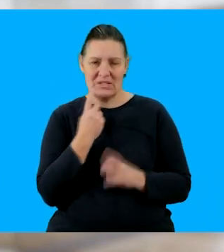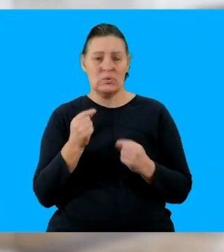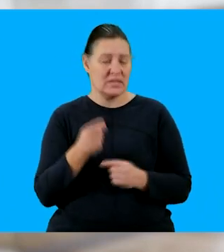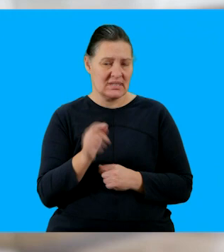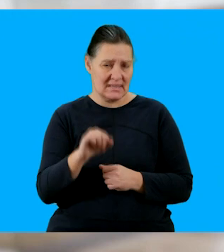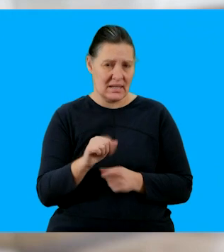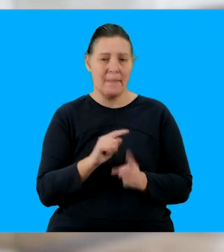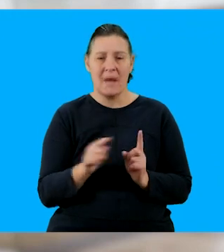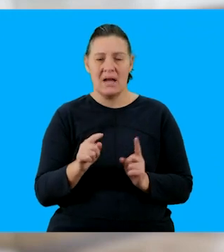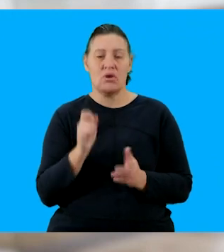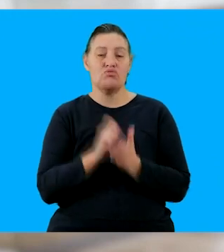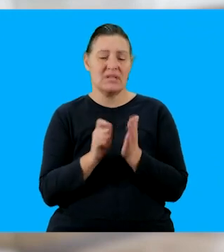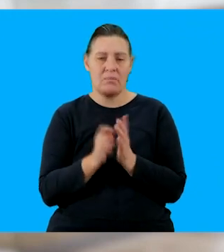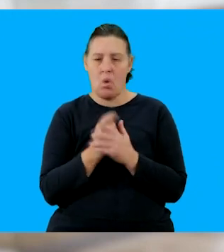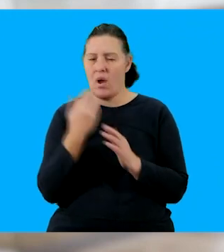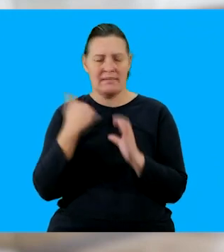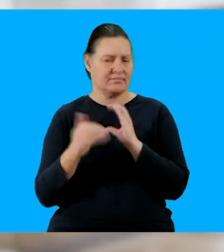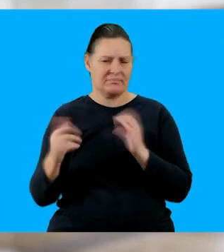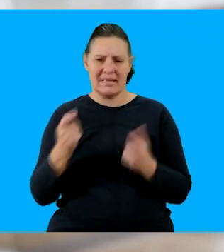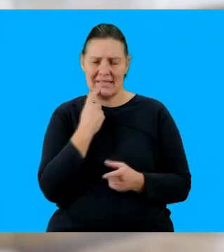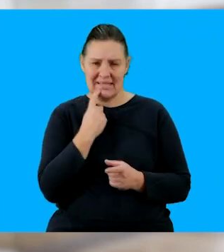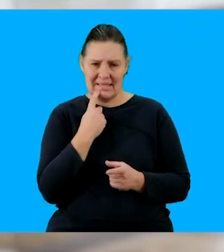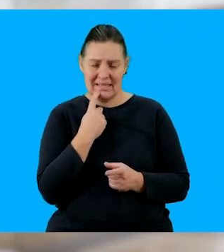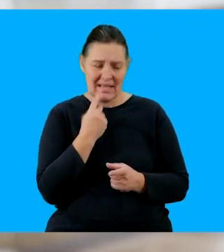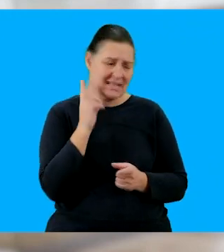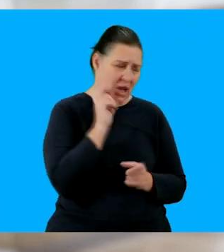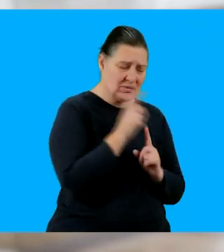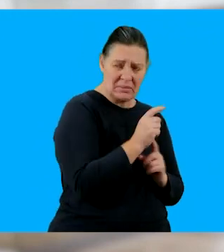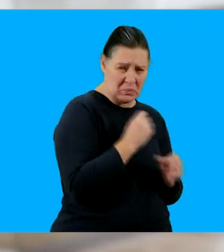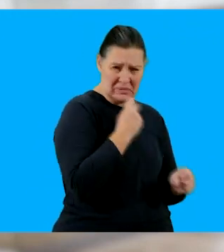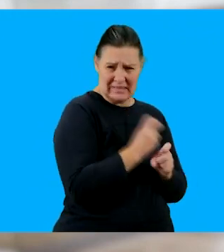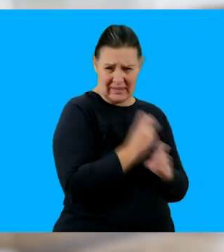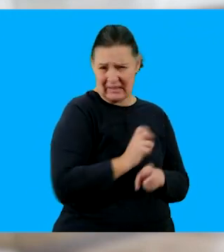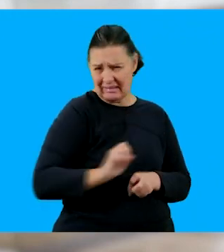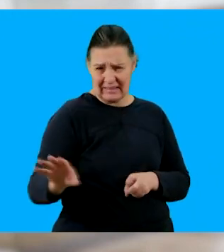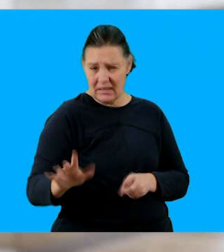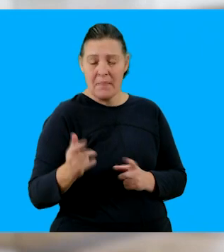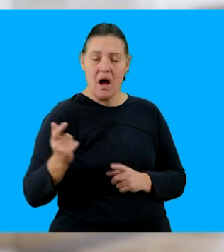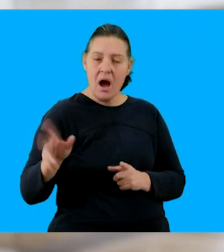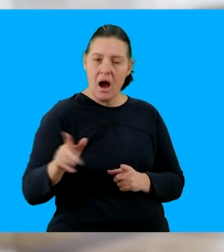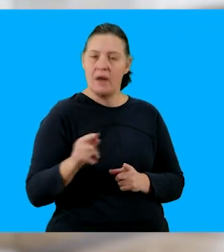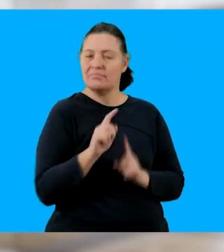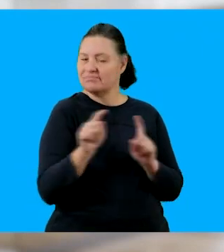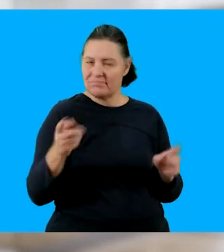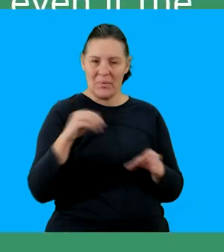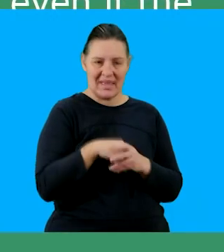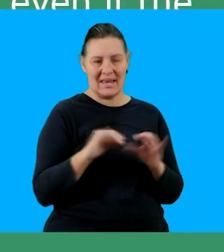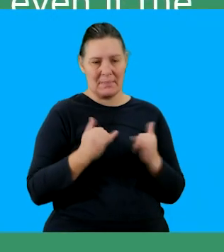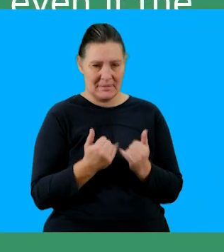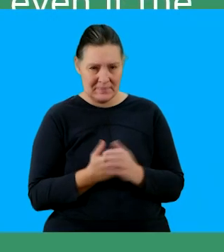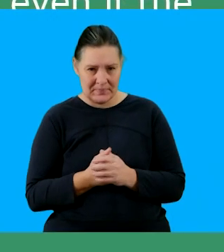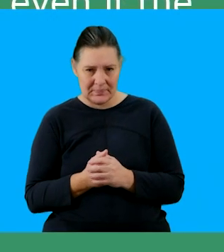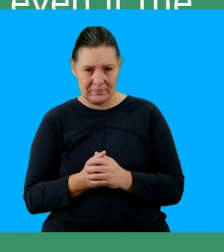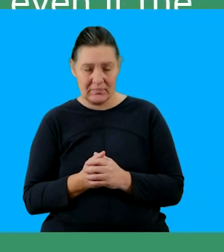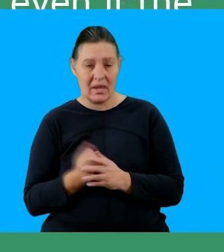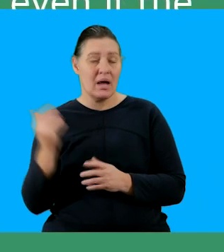do that. But with the written one, it can be able to be posted, to be shared and distributed amongst people in the company.